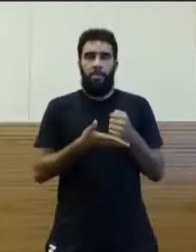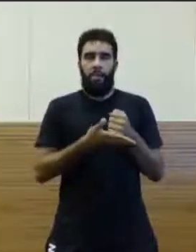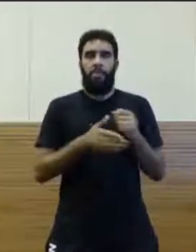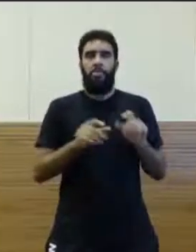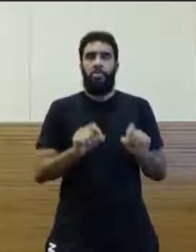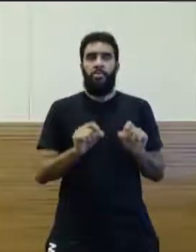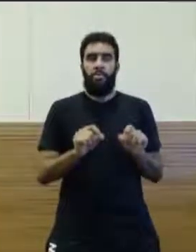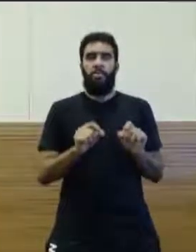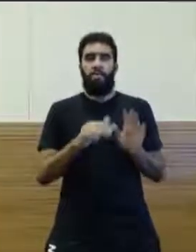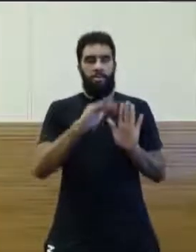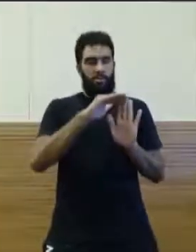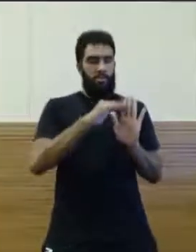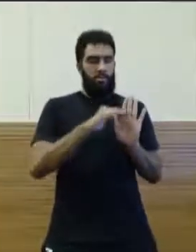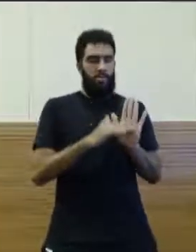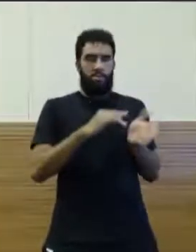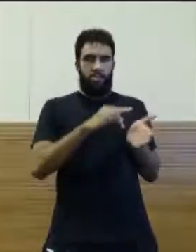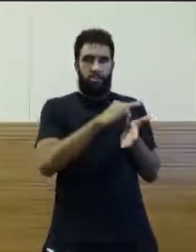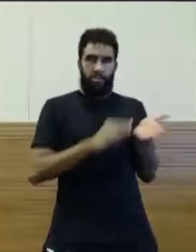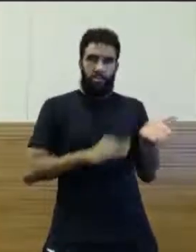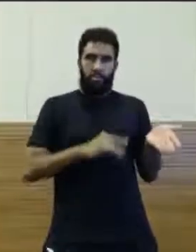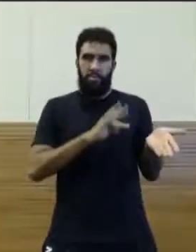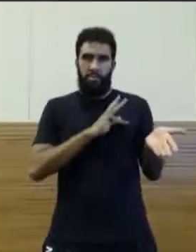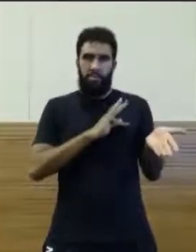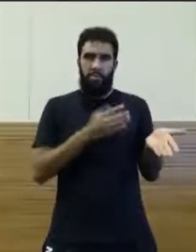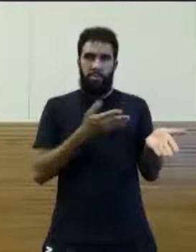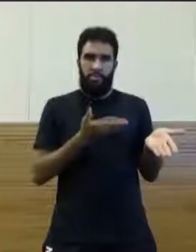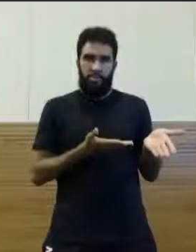And we had a basis of these guides,